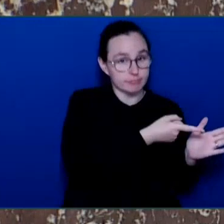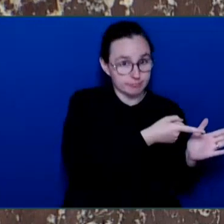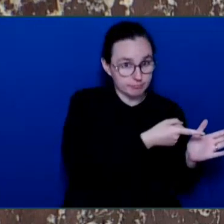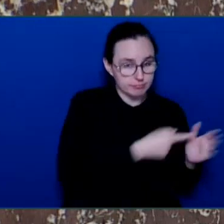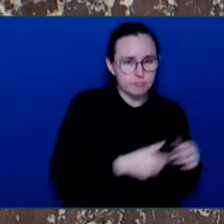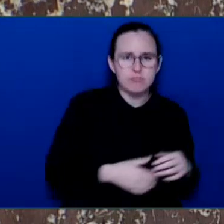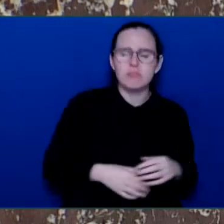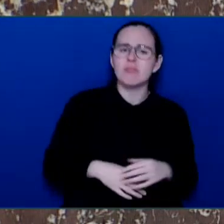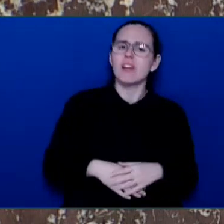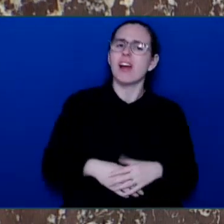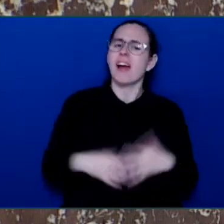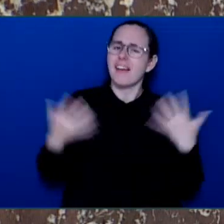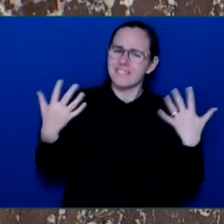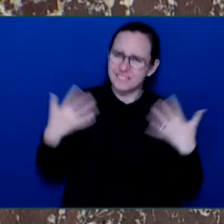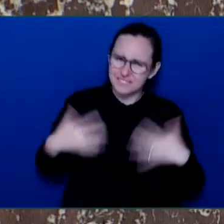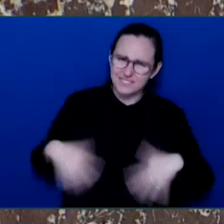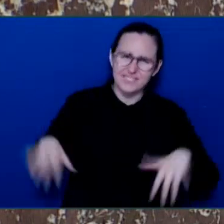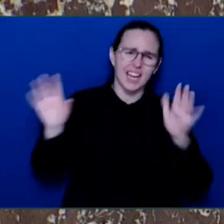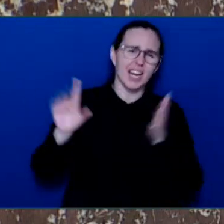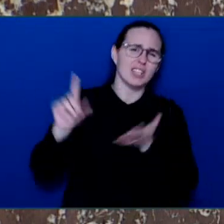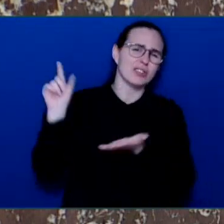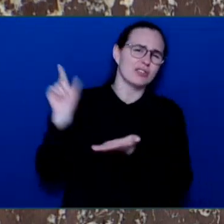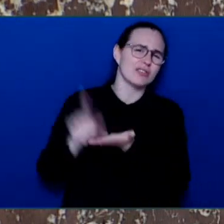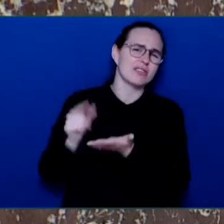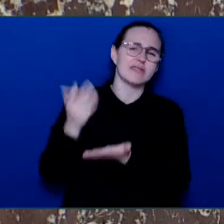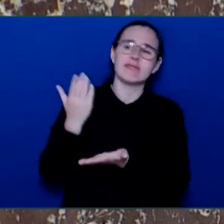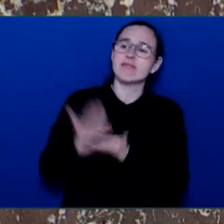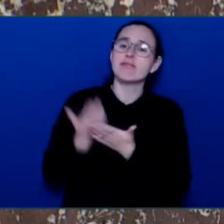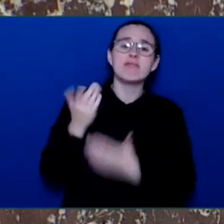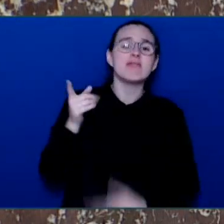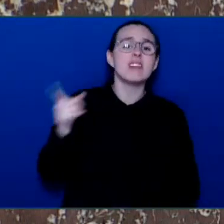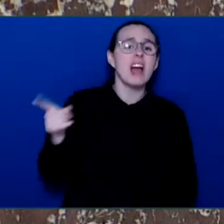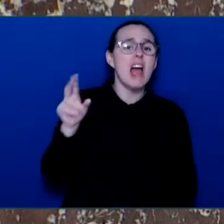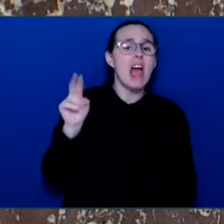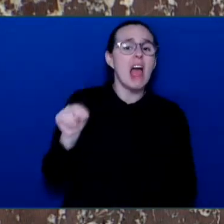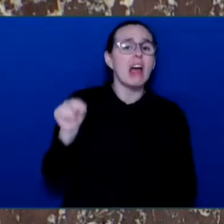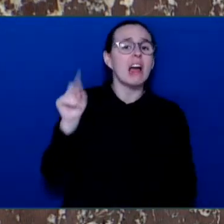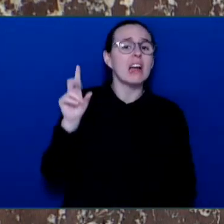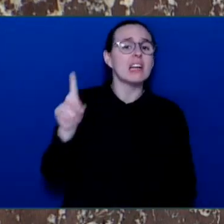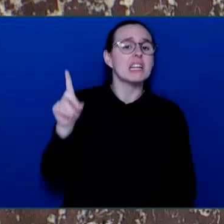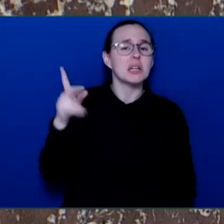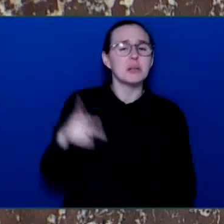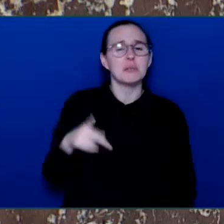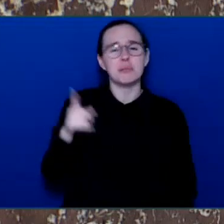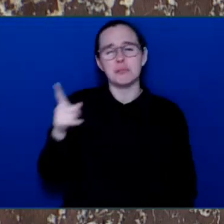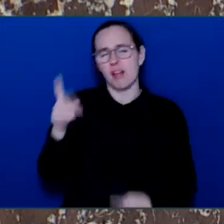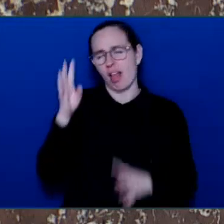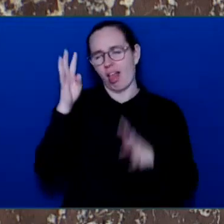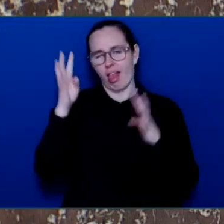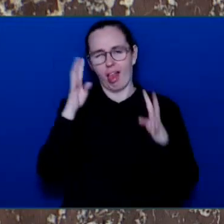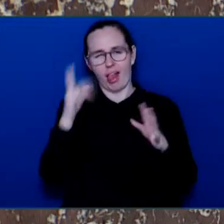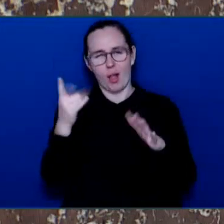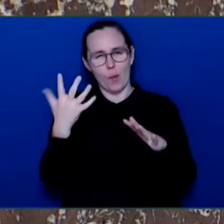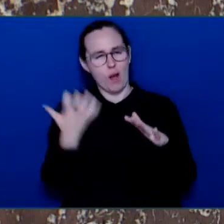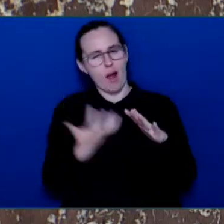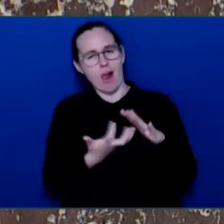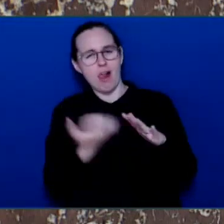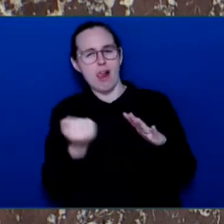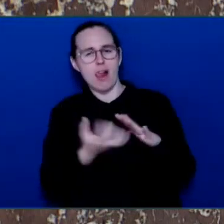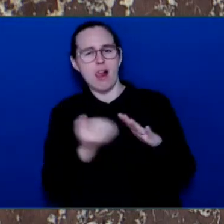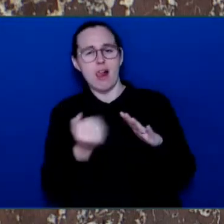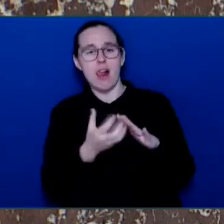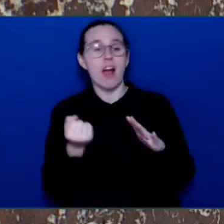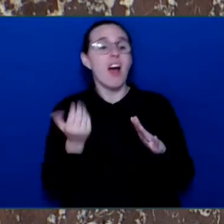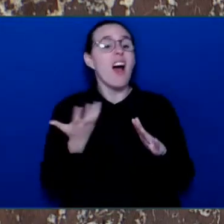ripping $11,000 per year out of people's household income by 2030. And while half of